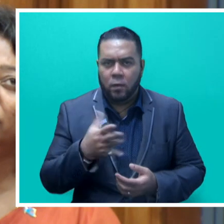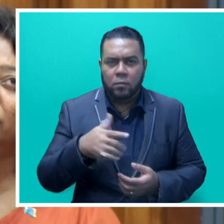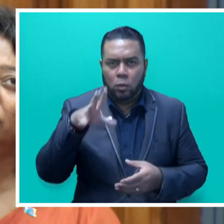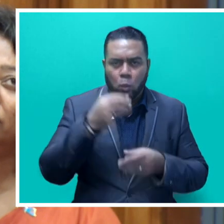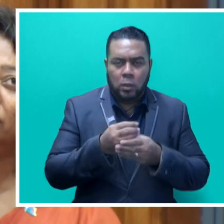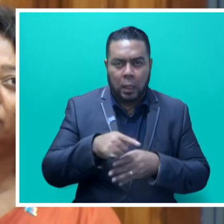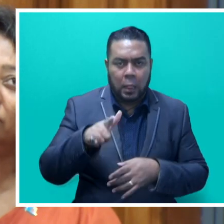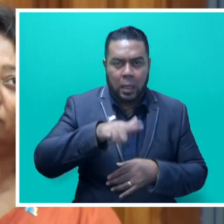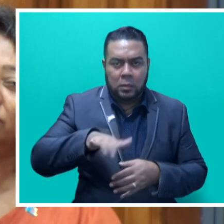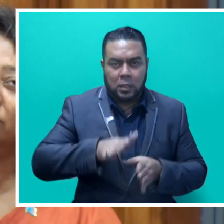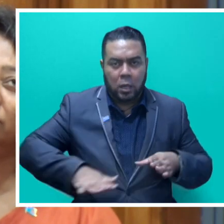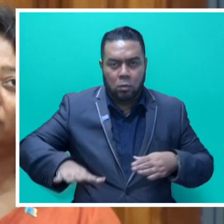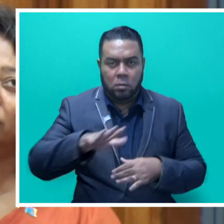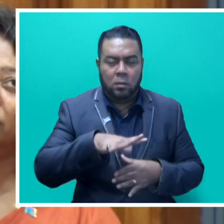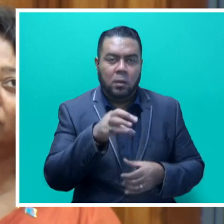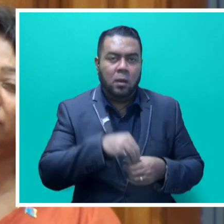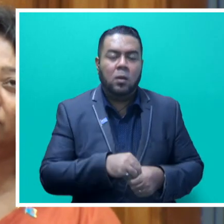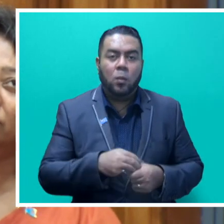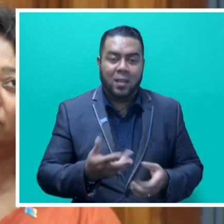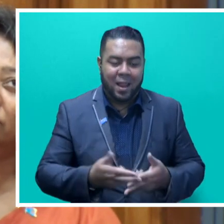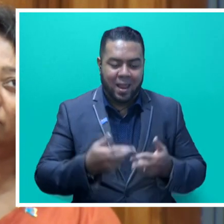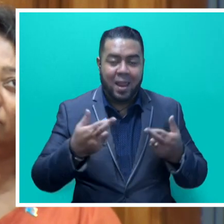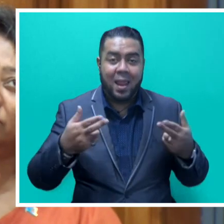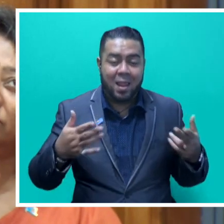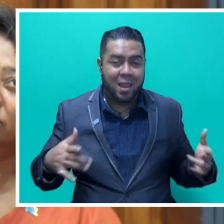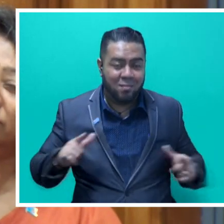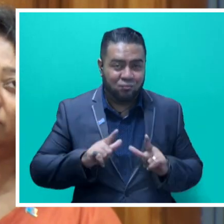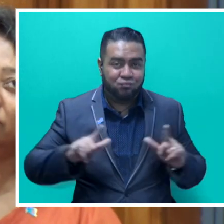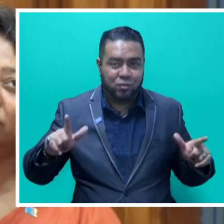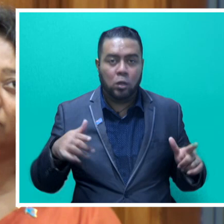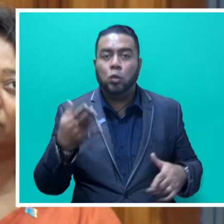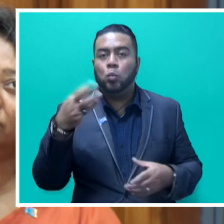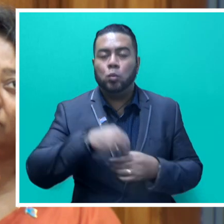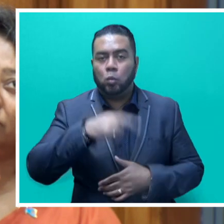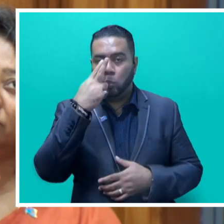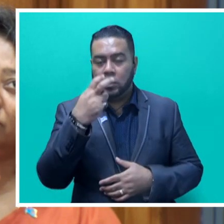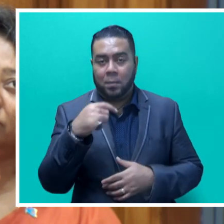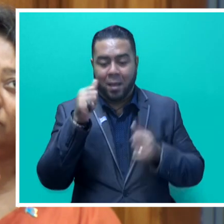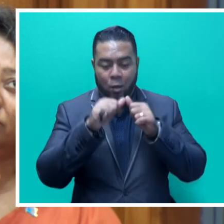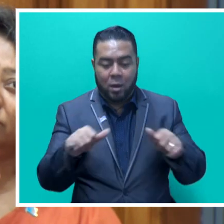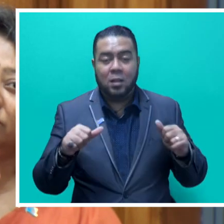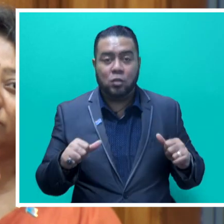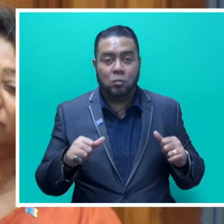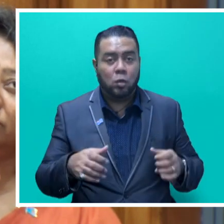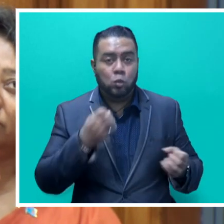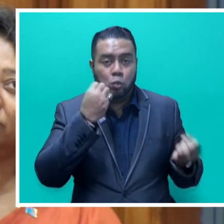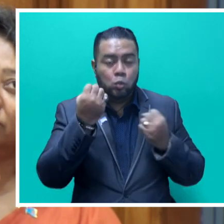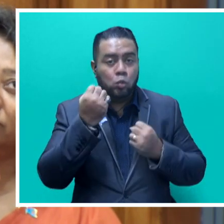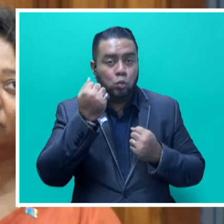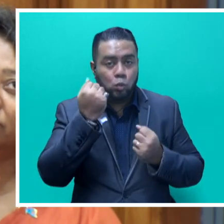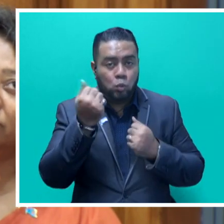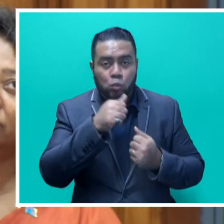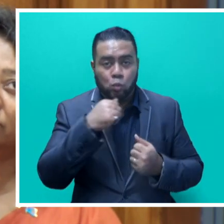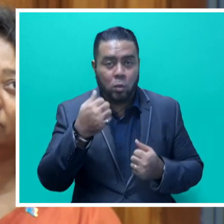the rural economy has the largest resource base, which includes tourism, agriculture, and sugar, which contributes